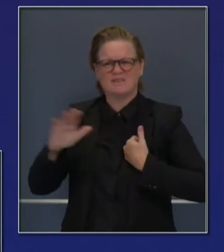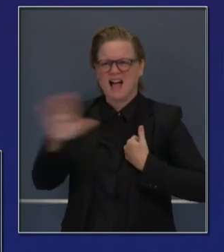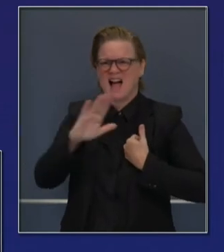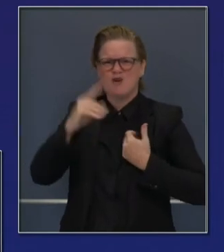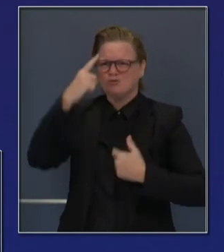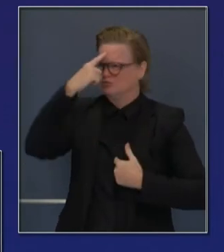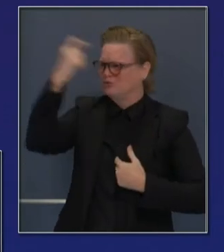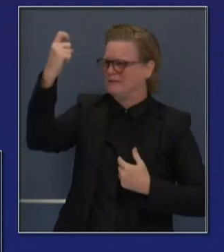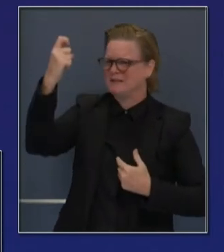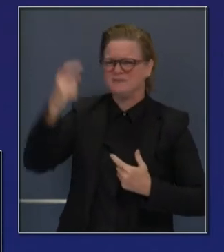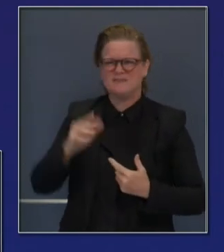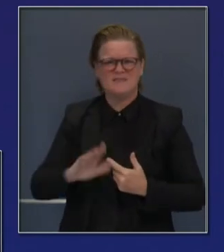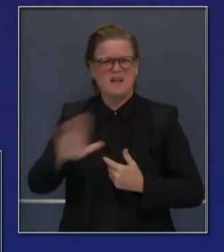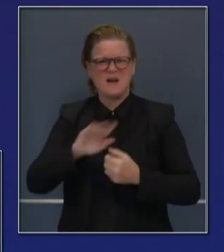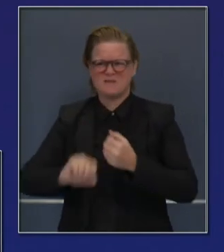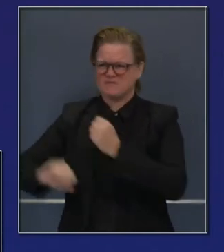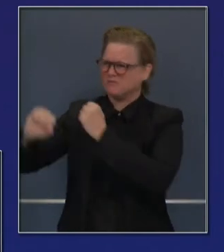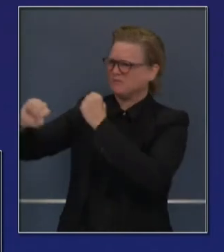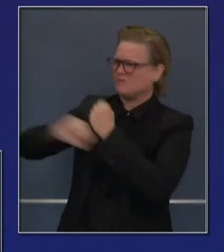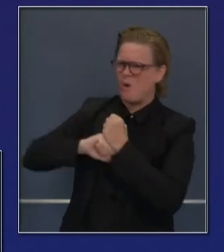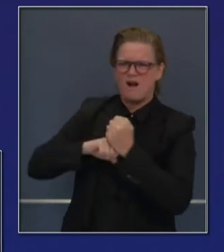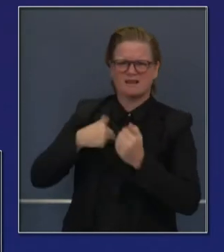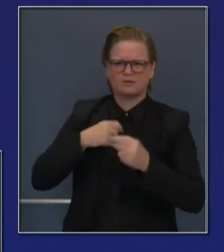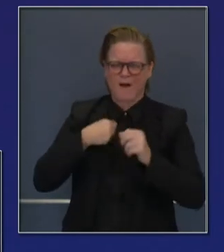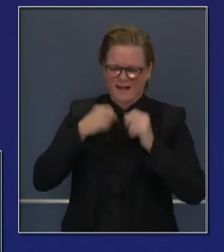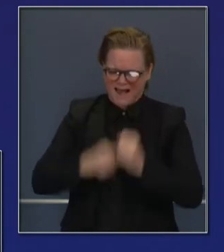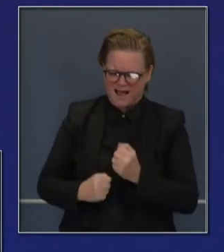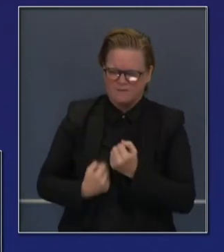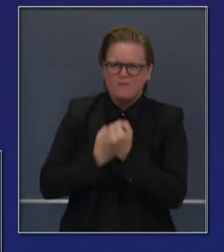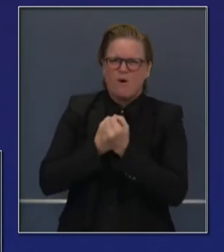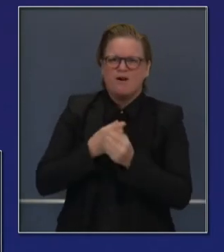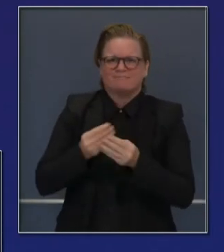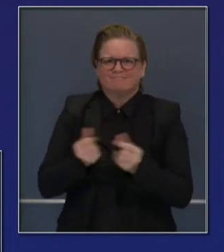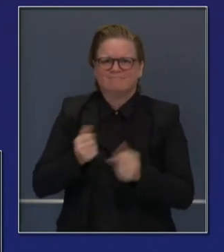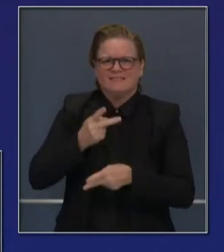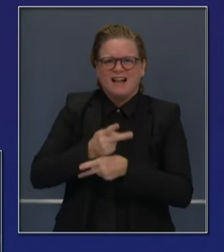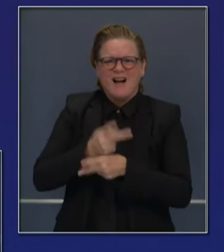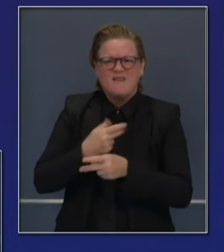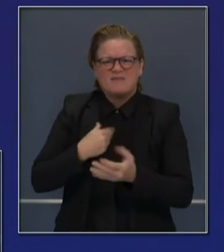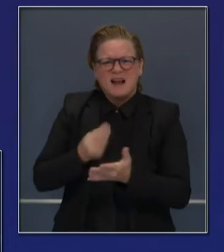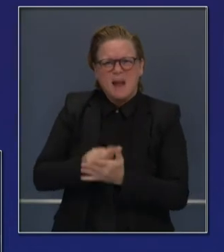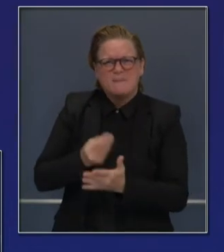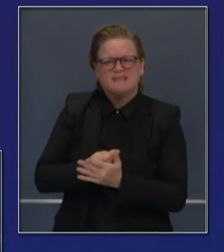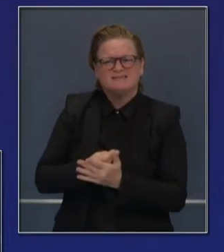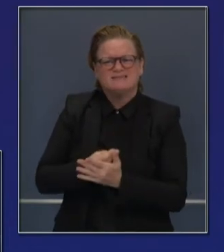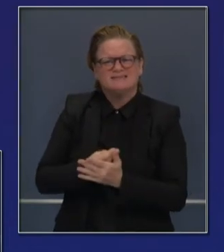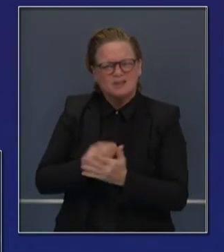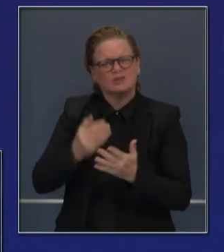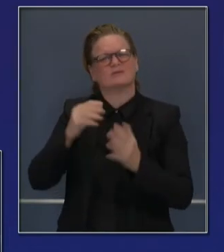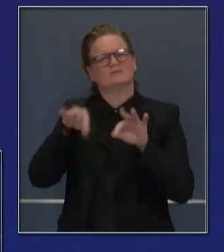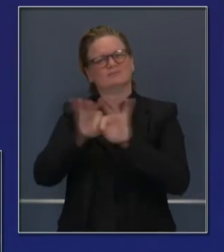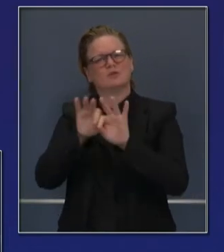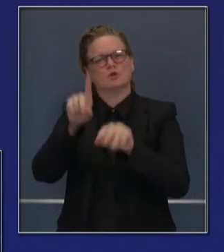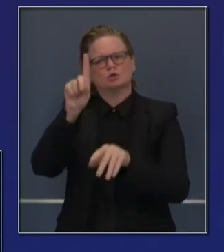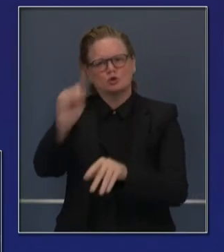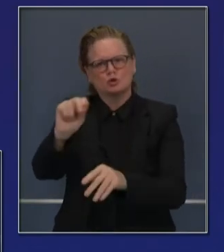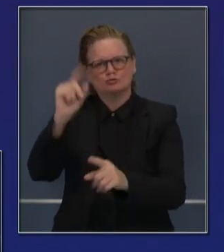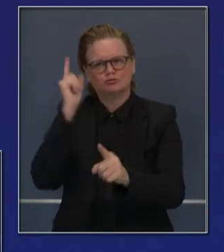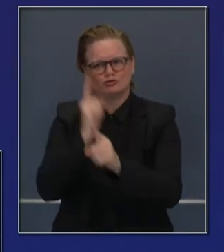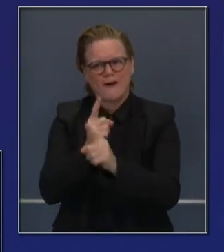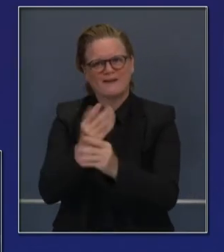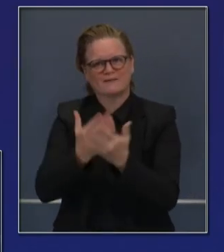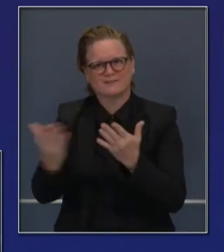me, but this is just fundamental. And to that end, if you are wondering what we're doing to support that